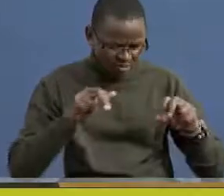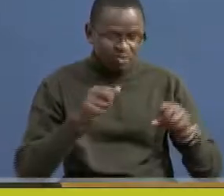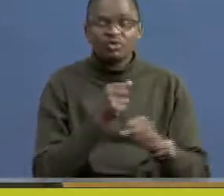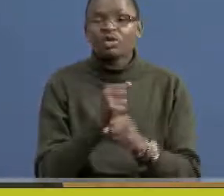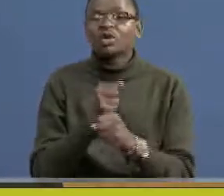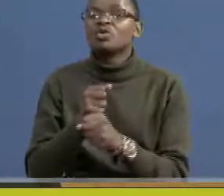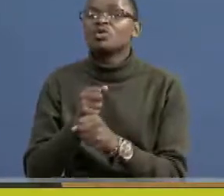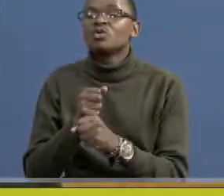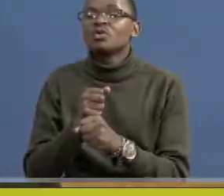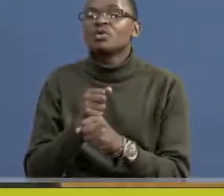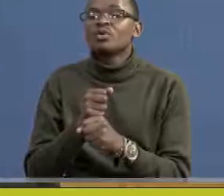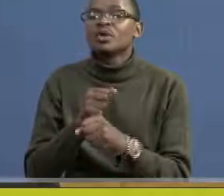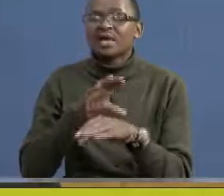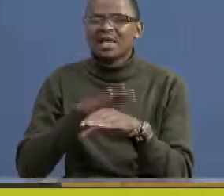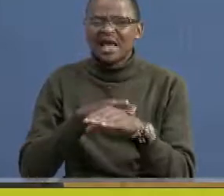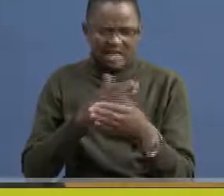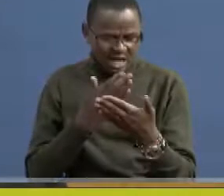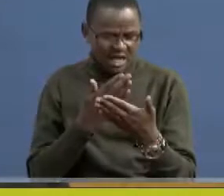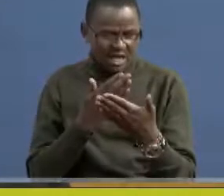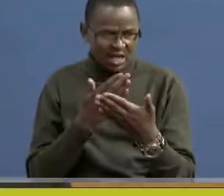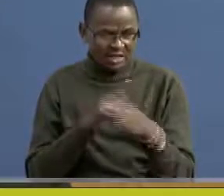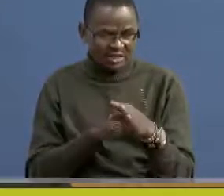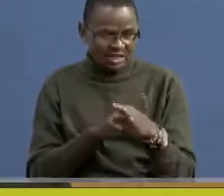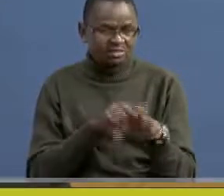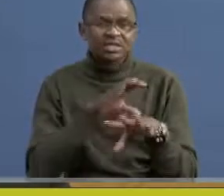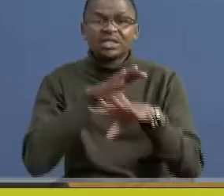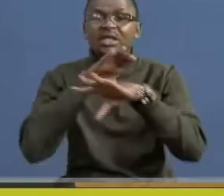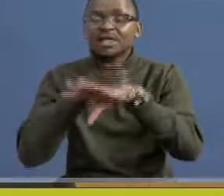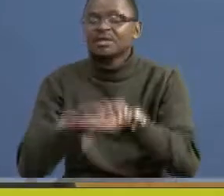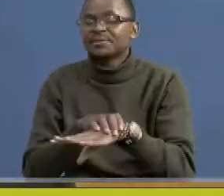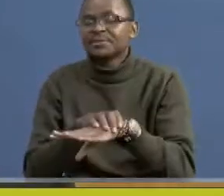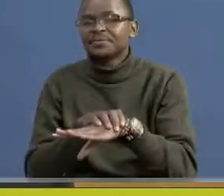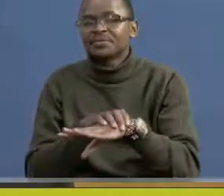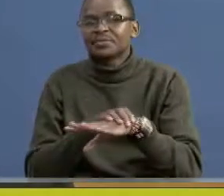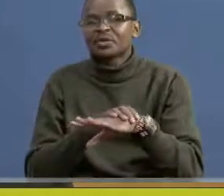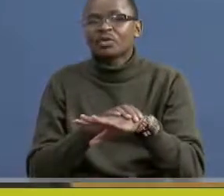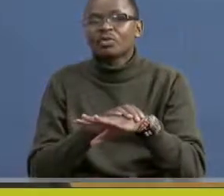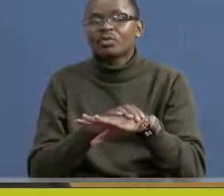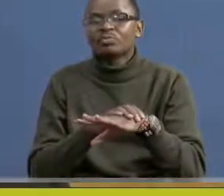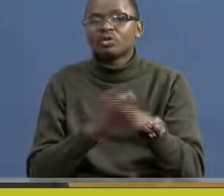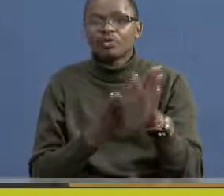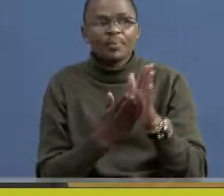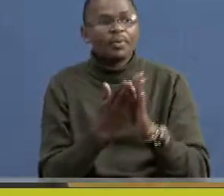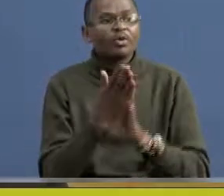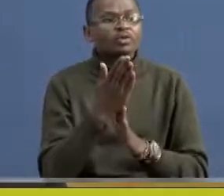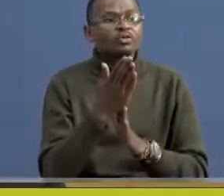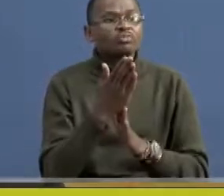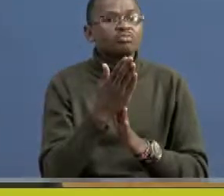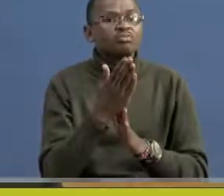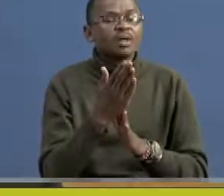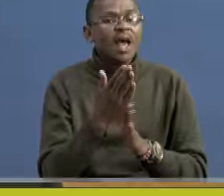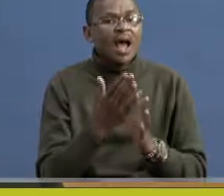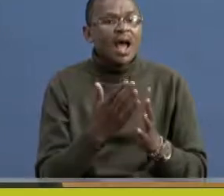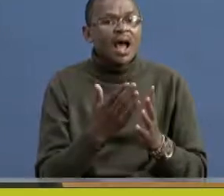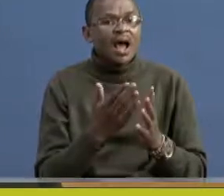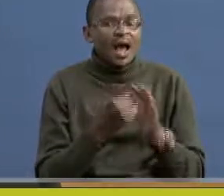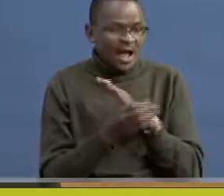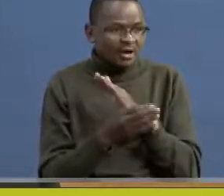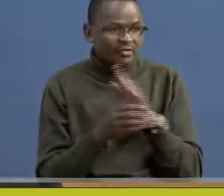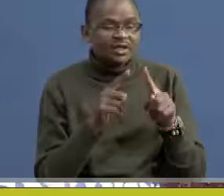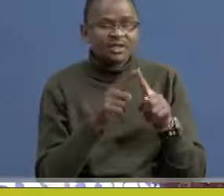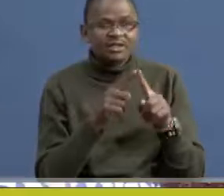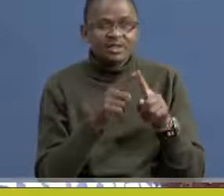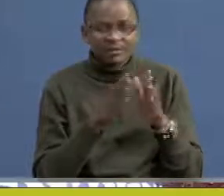lot of get evidence, and when we produce advice, it's a strategic